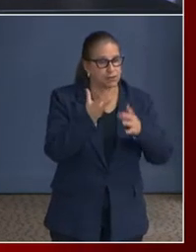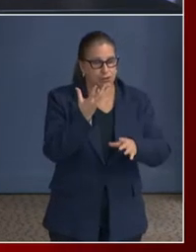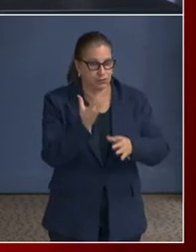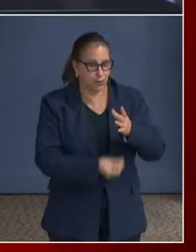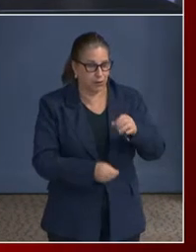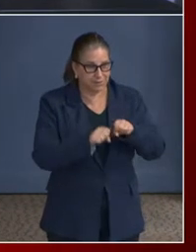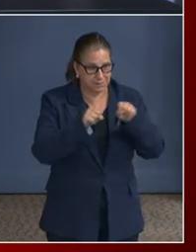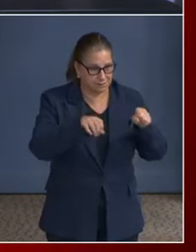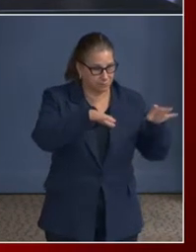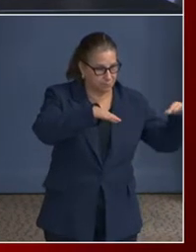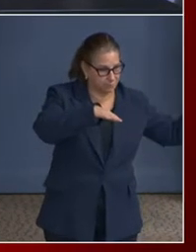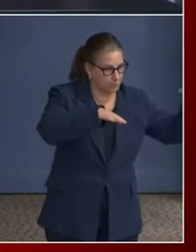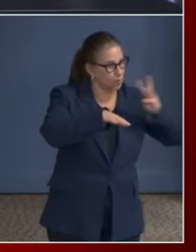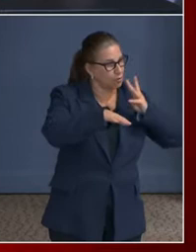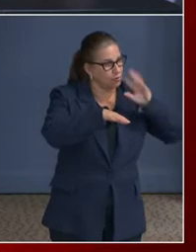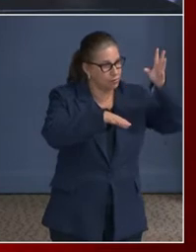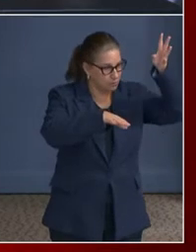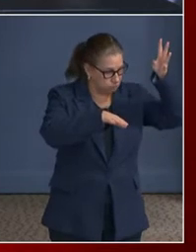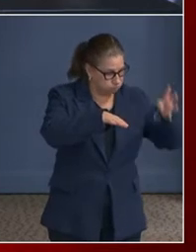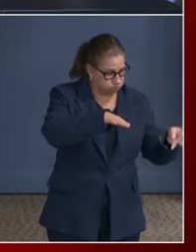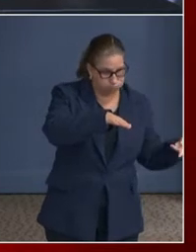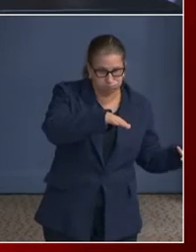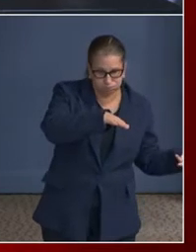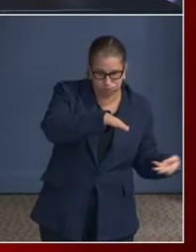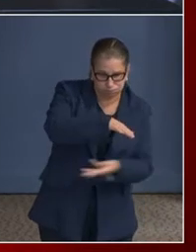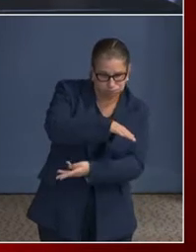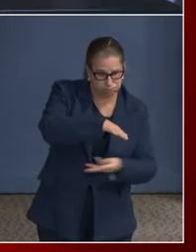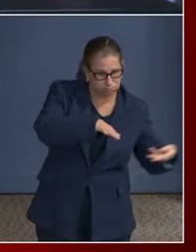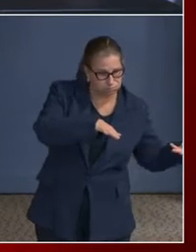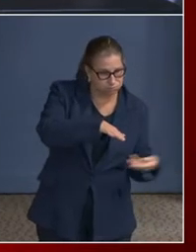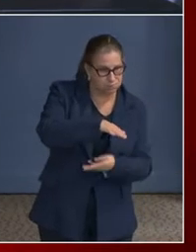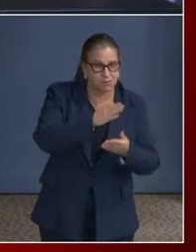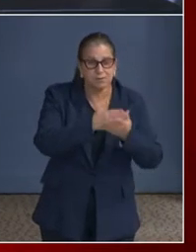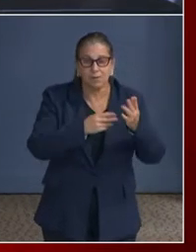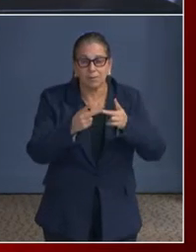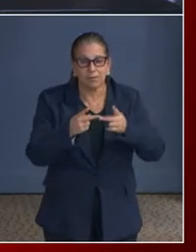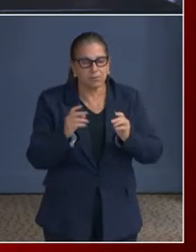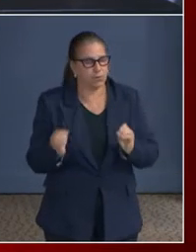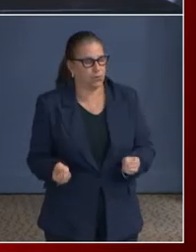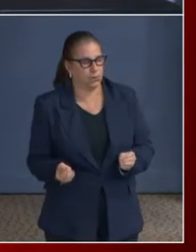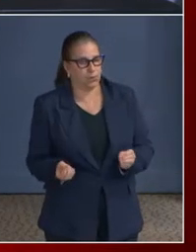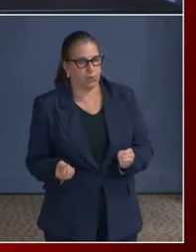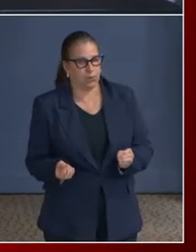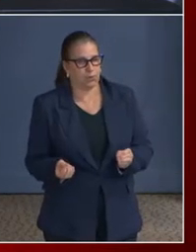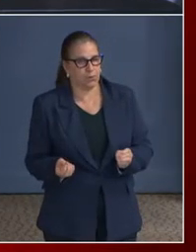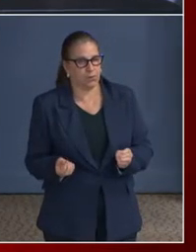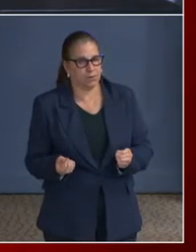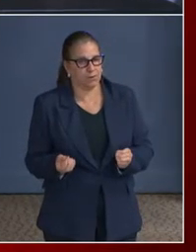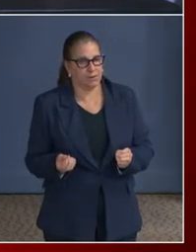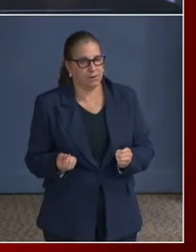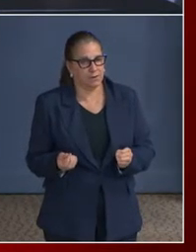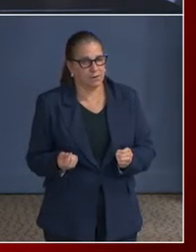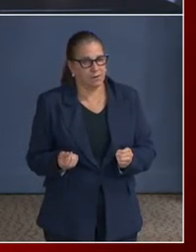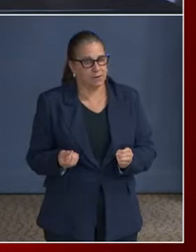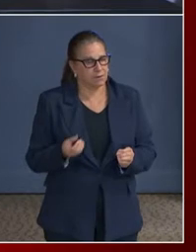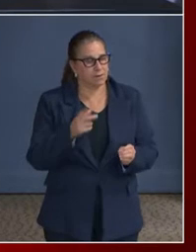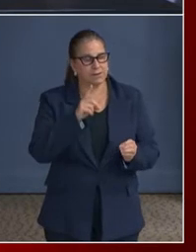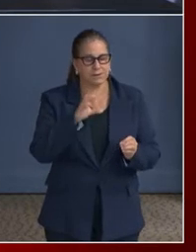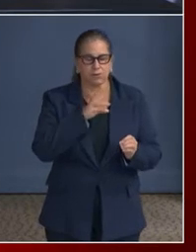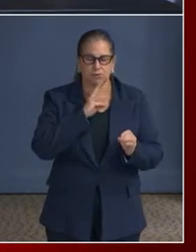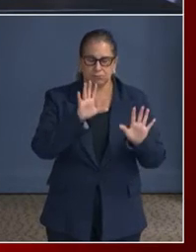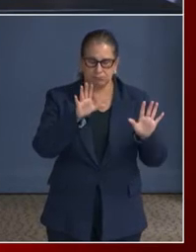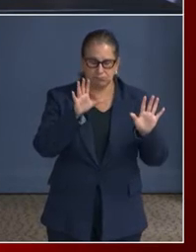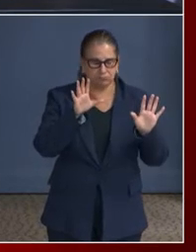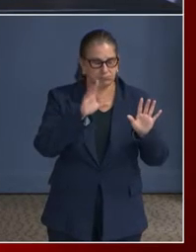can we do about it? So one of the first things that DC Water has committed to, which we know can help, is